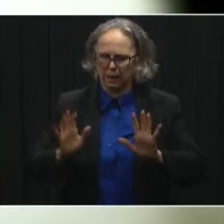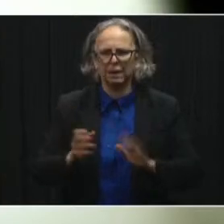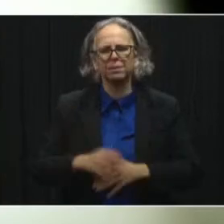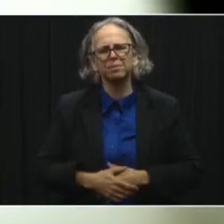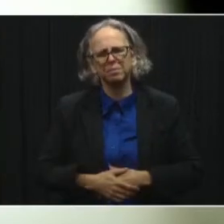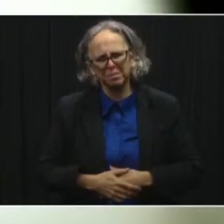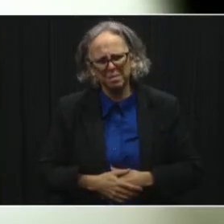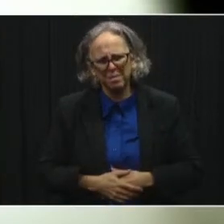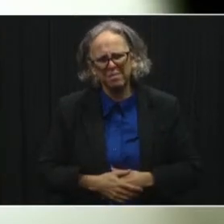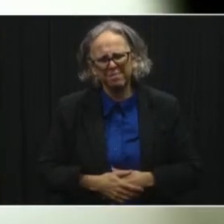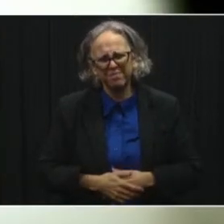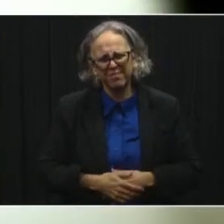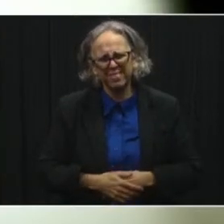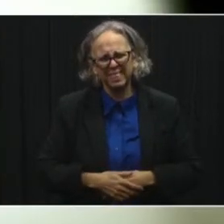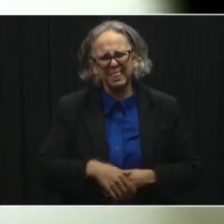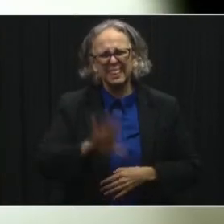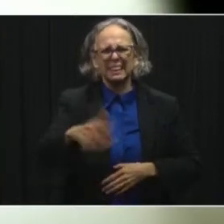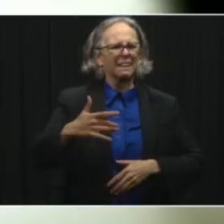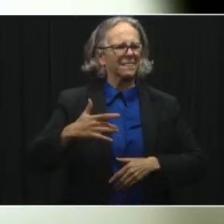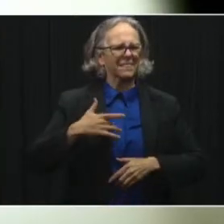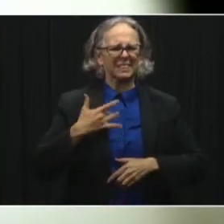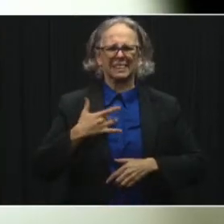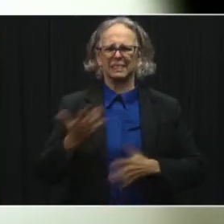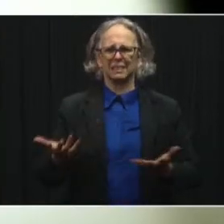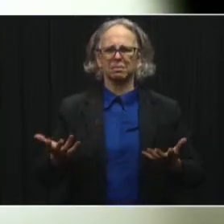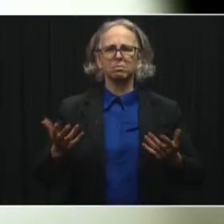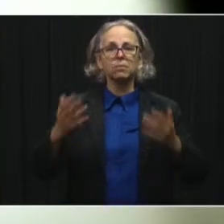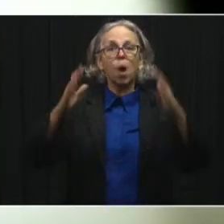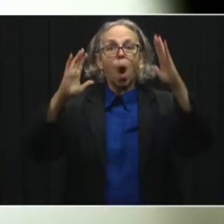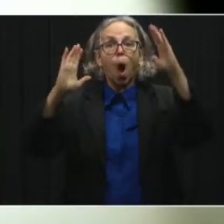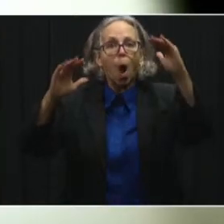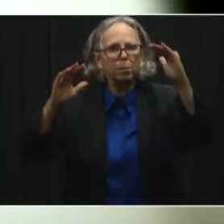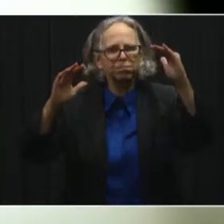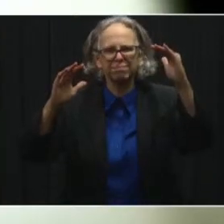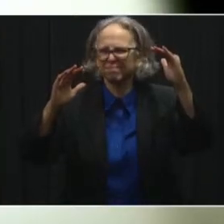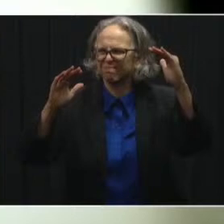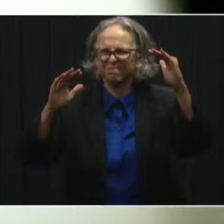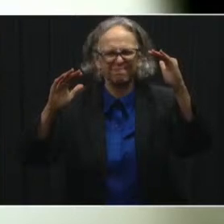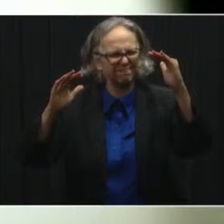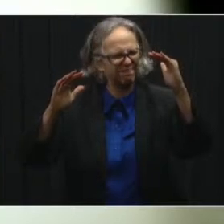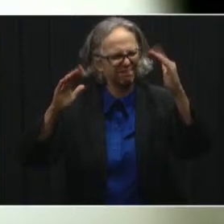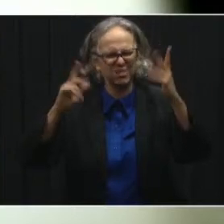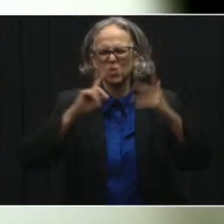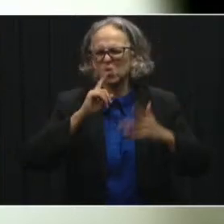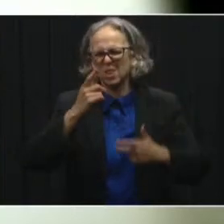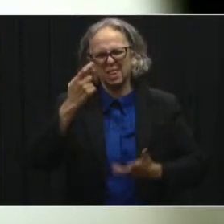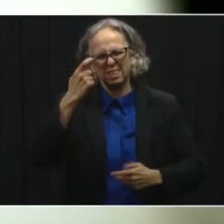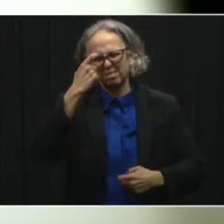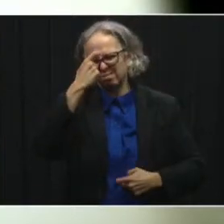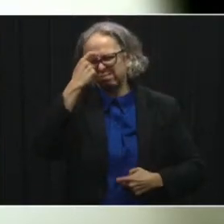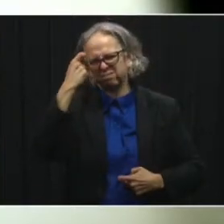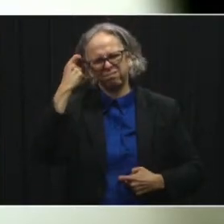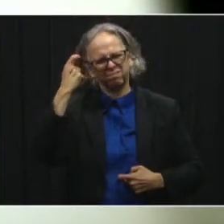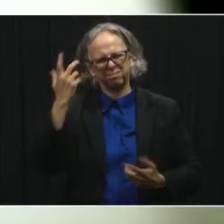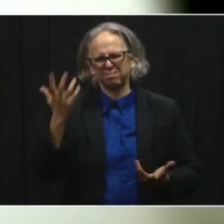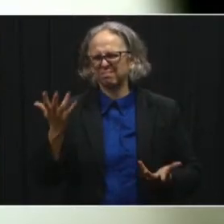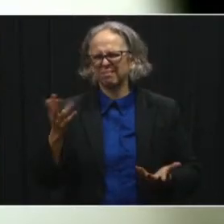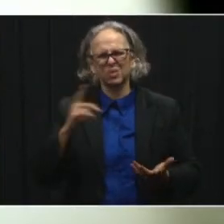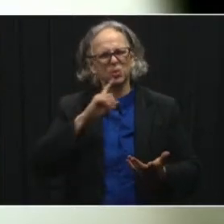the hopelessness that we see in their eyes, we take home. All of us take home each night.